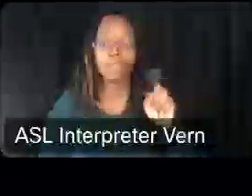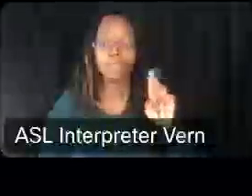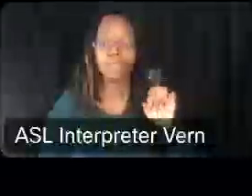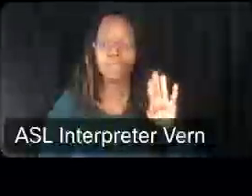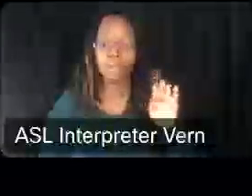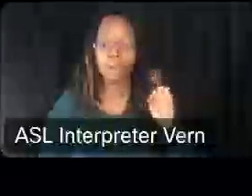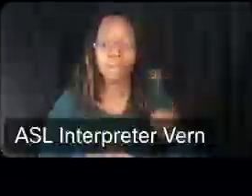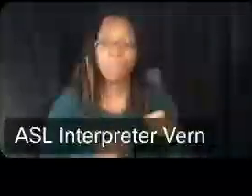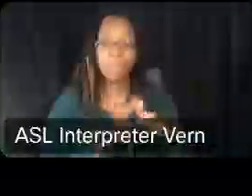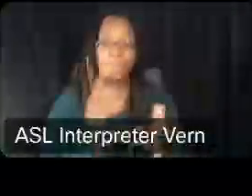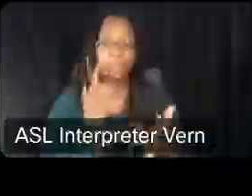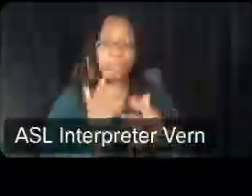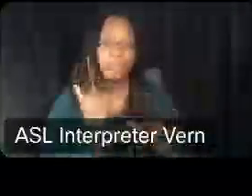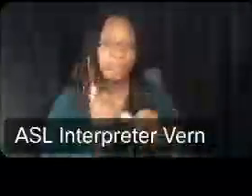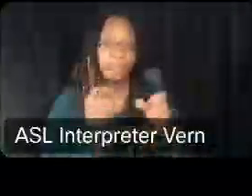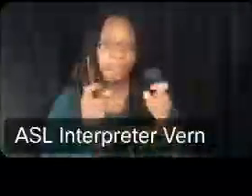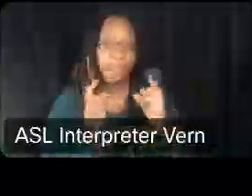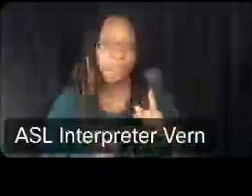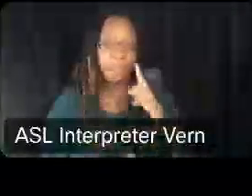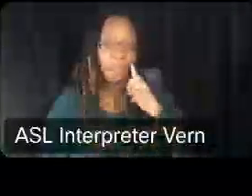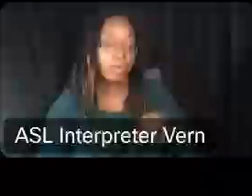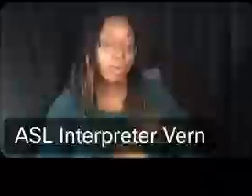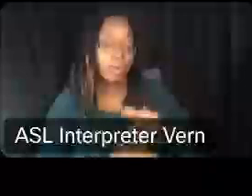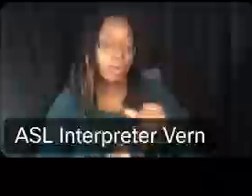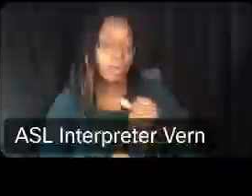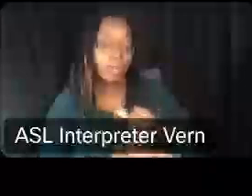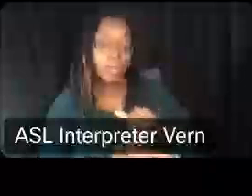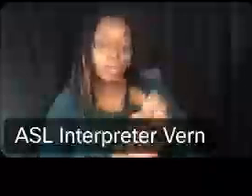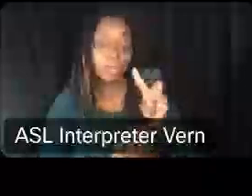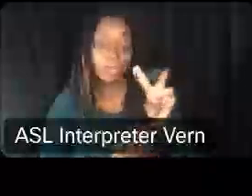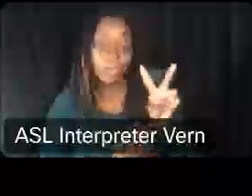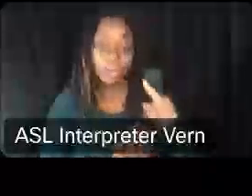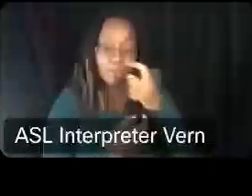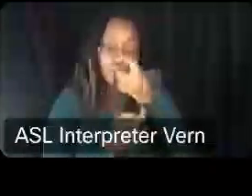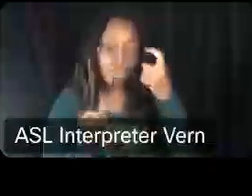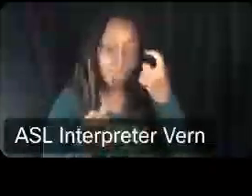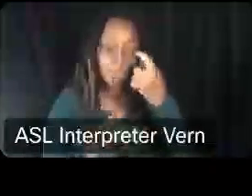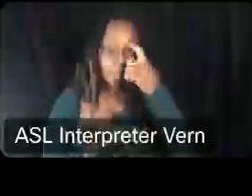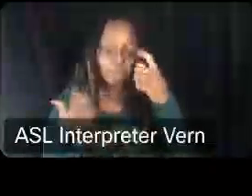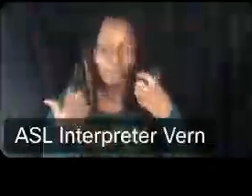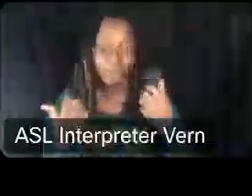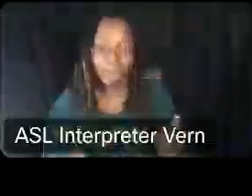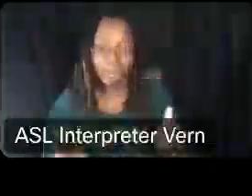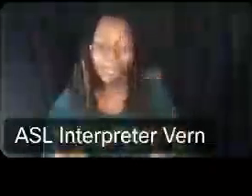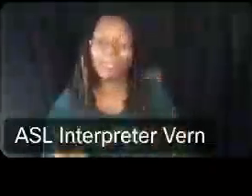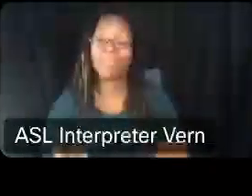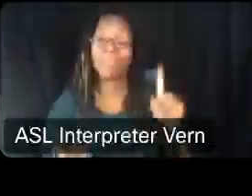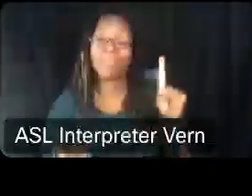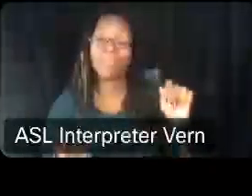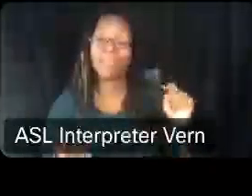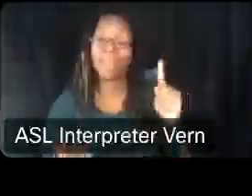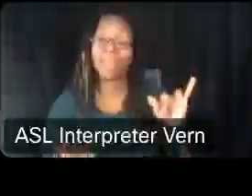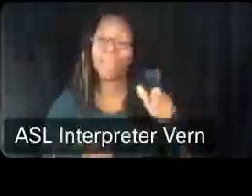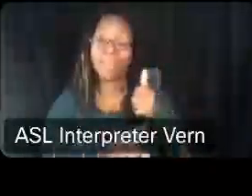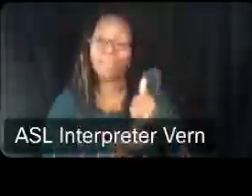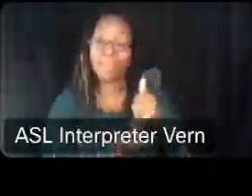National Center on Domestic Violence, Trauma, and Mental Health. Kathy, would you like to introduce yourself? Sure.